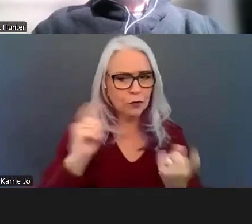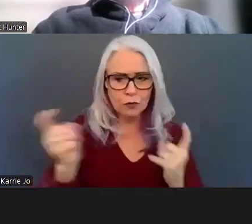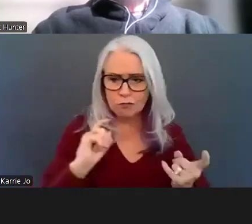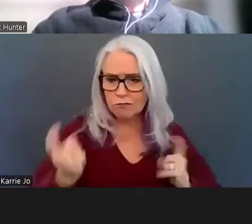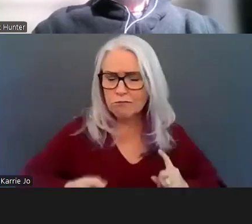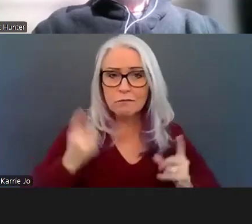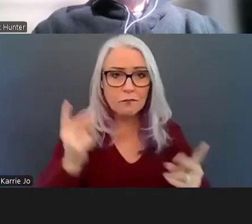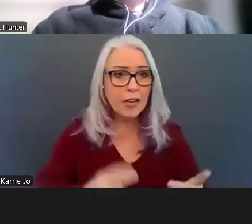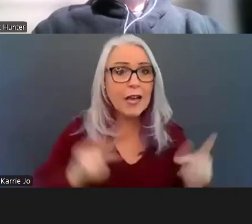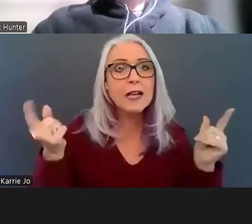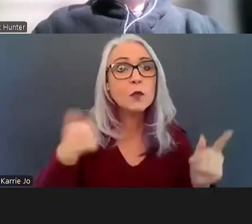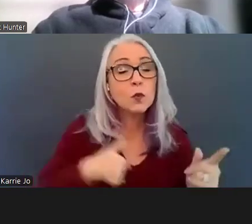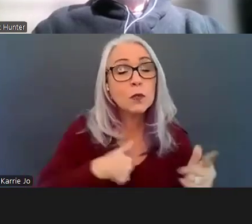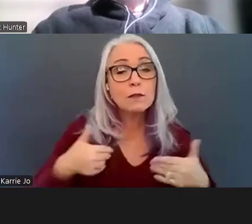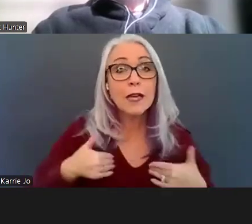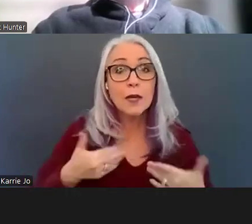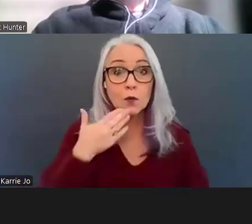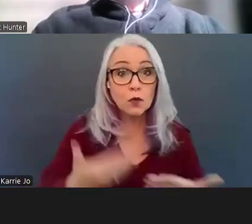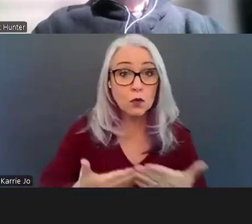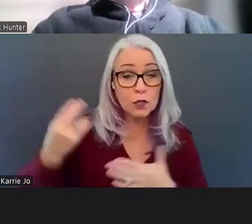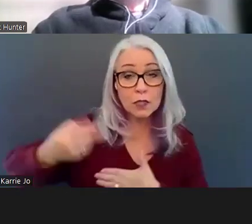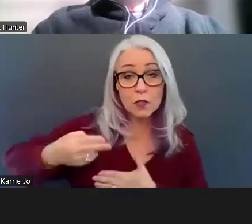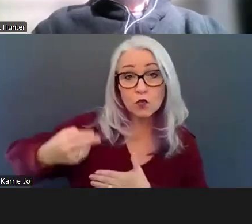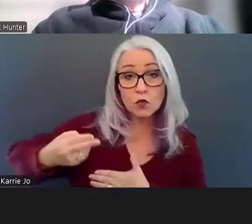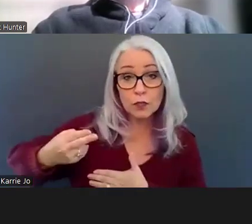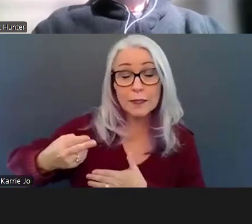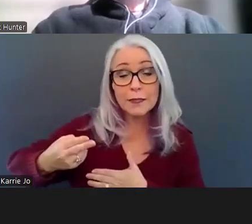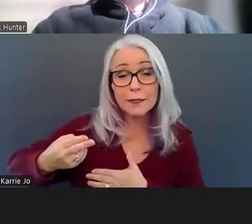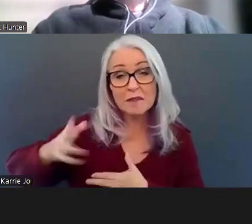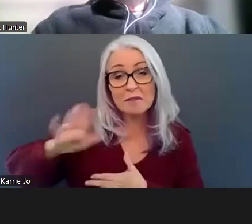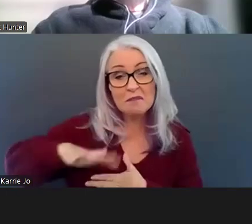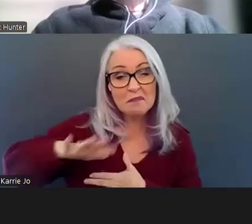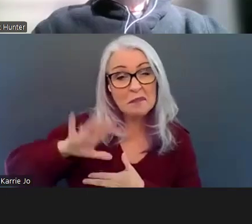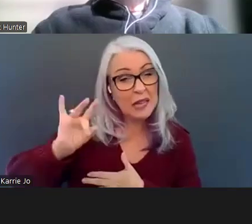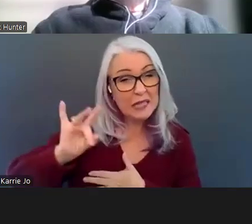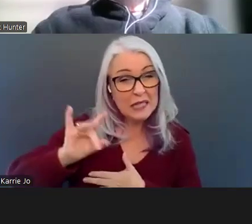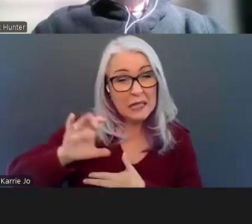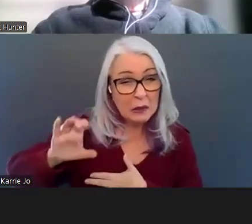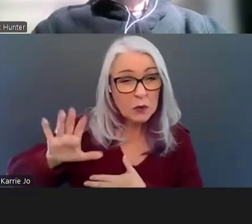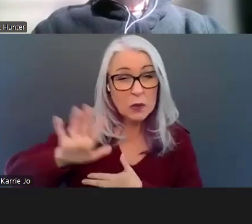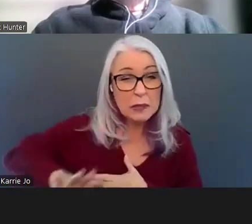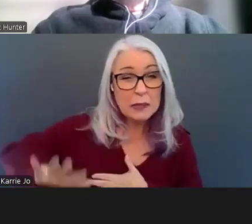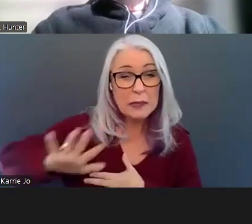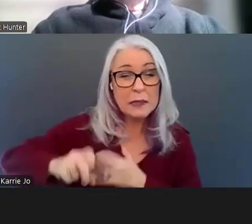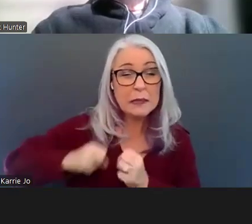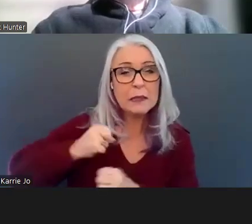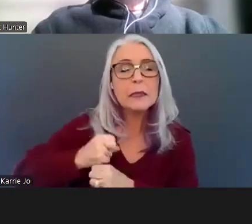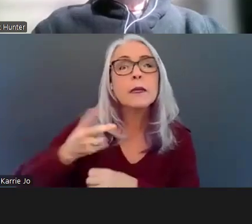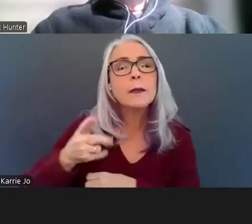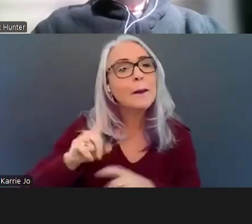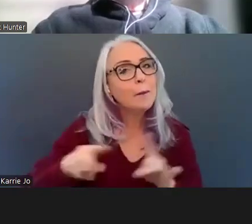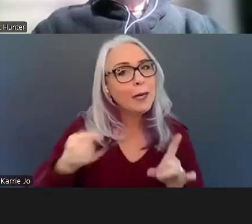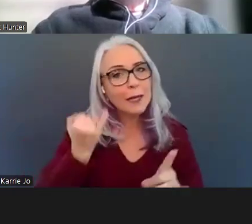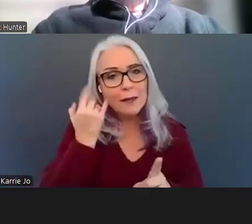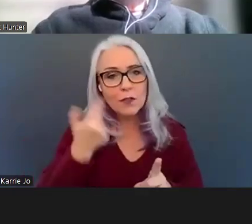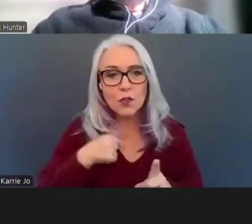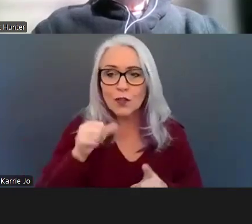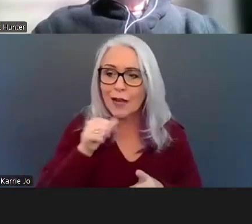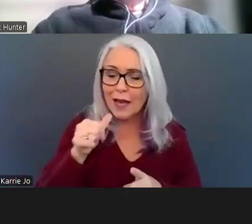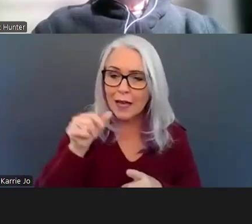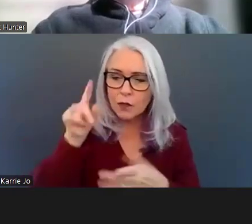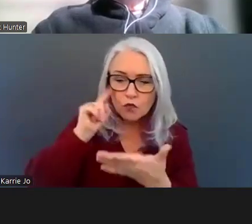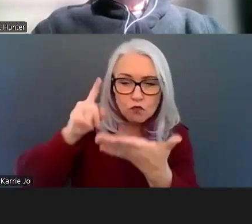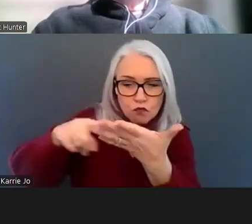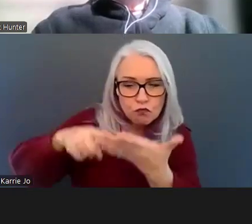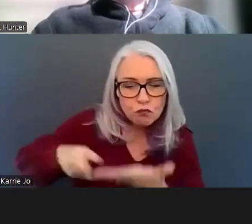for the last, you know, since around you know, the 1800s. But beyond that, if you're not looking at pollen cores